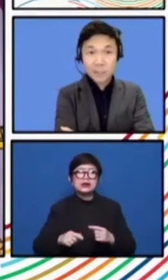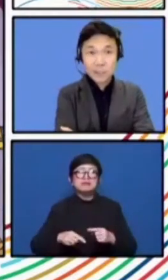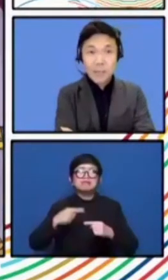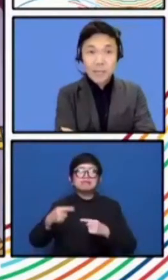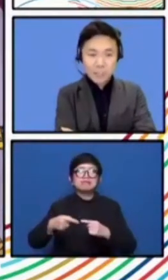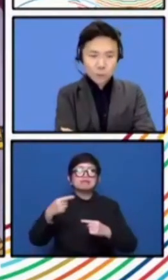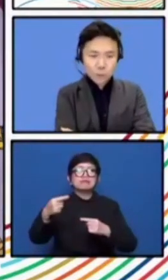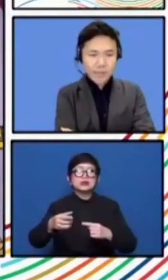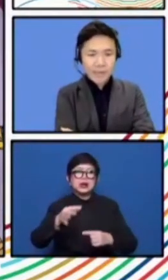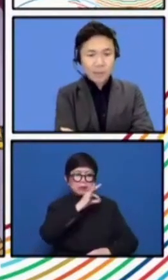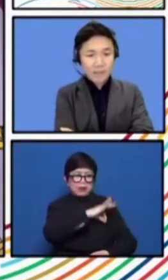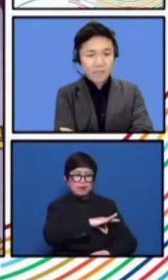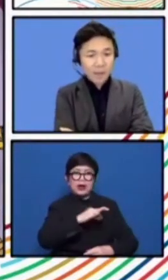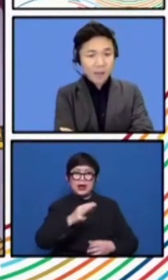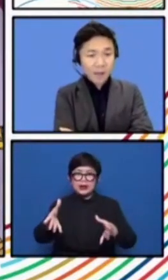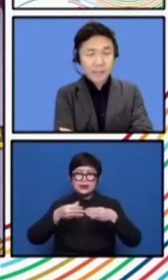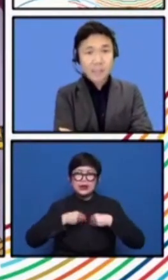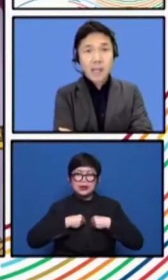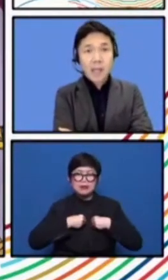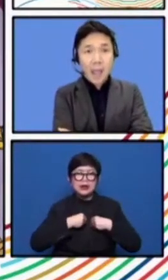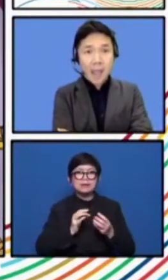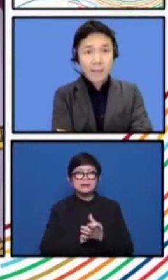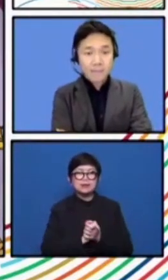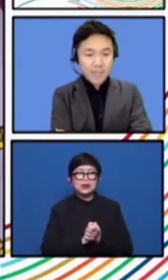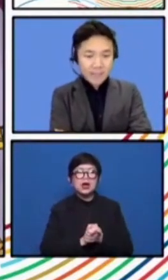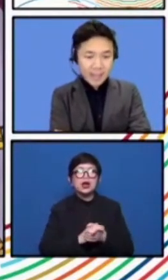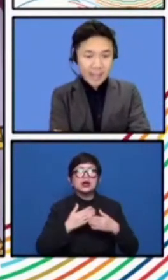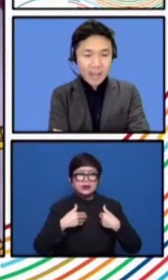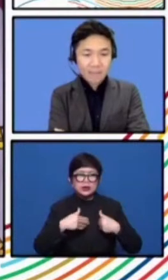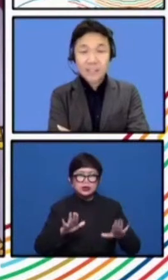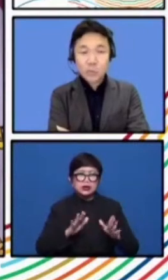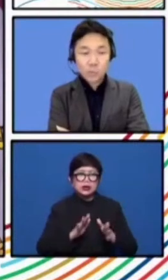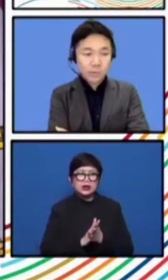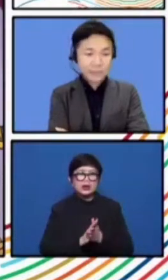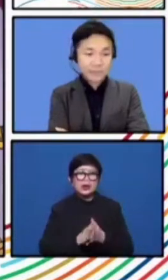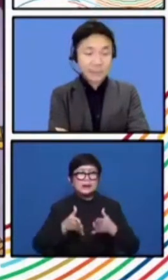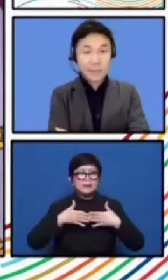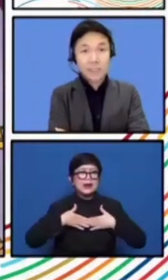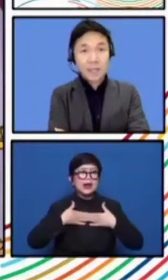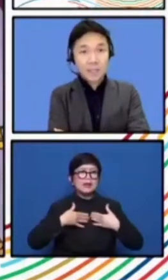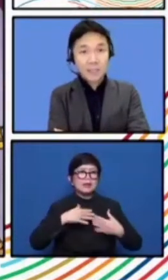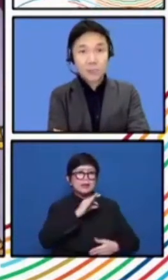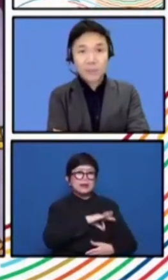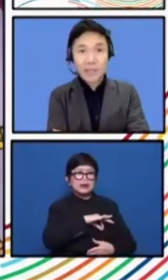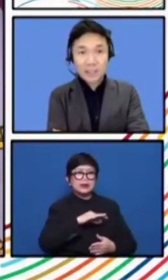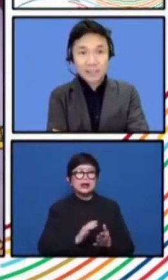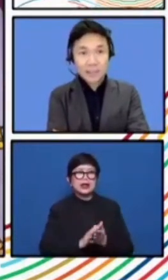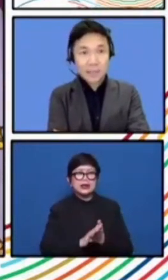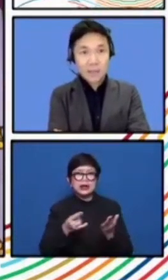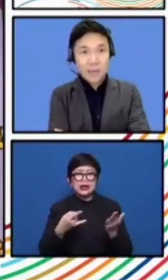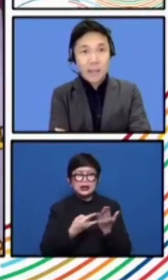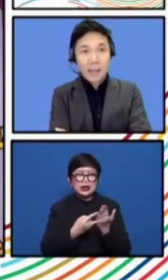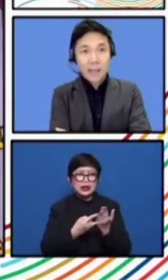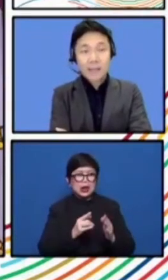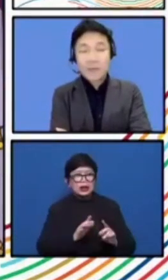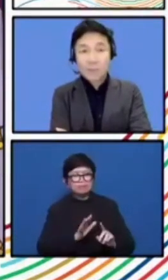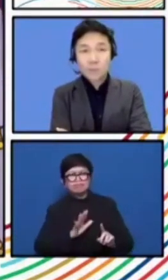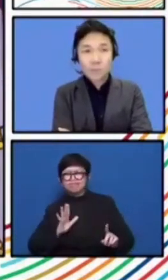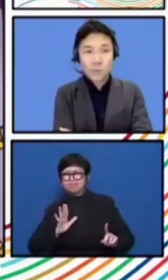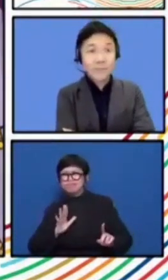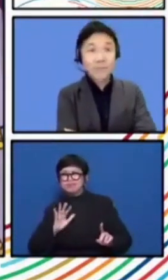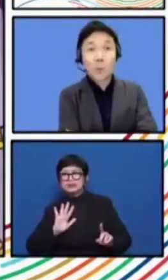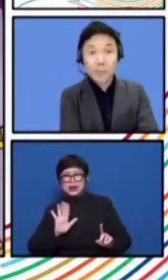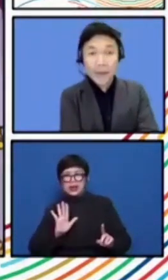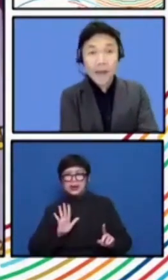in ensuring that they're not left behind and they can have equal access in society and therefore